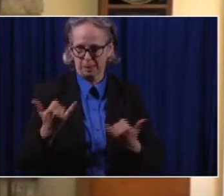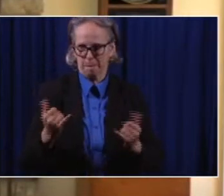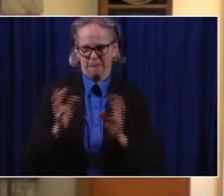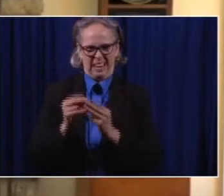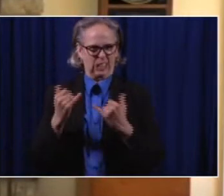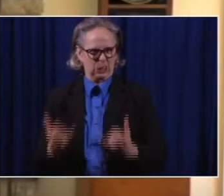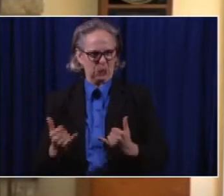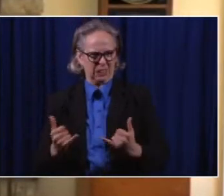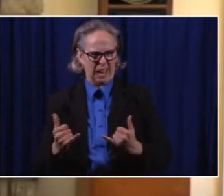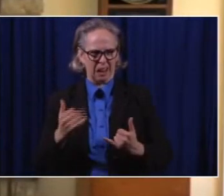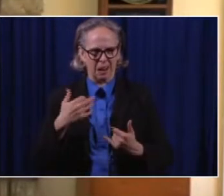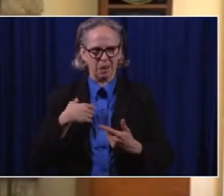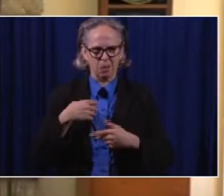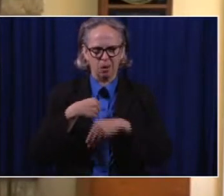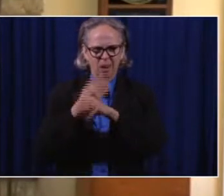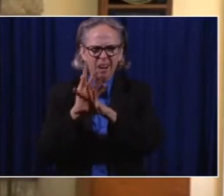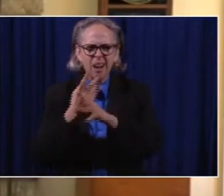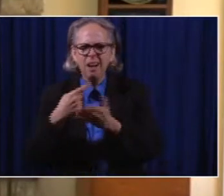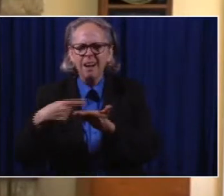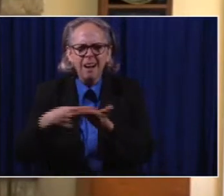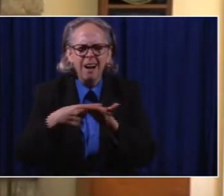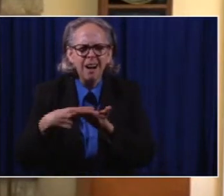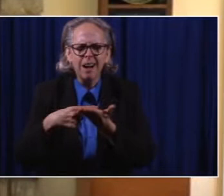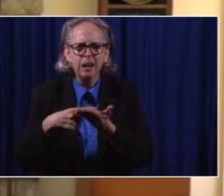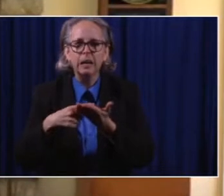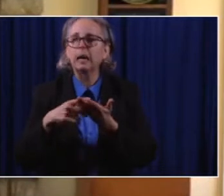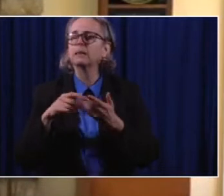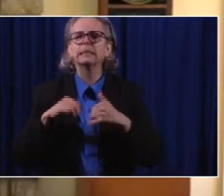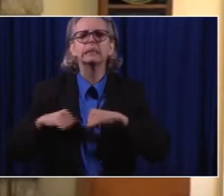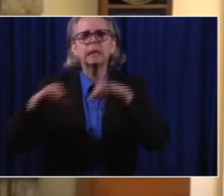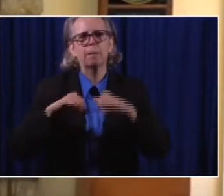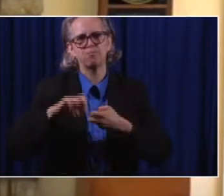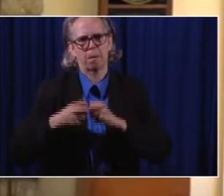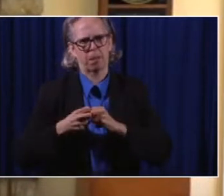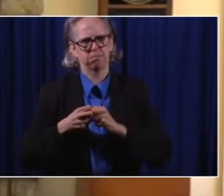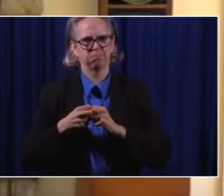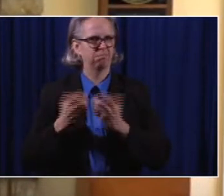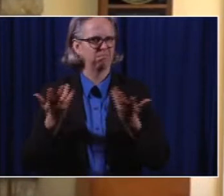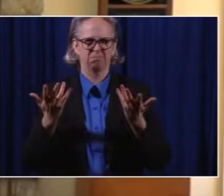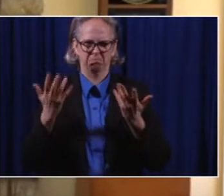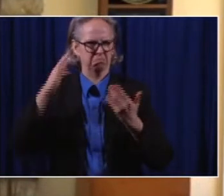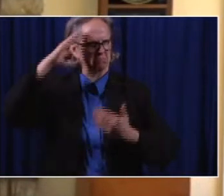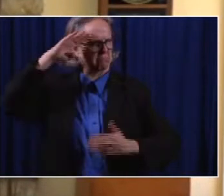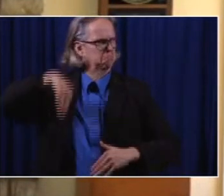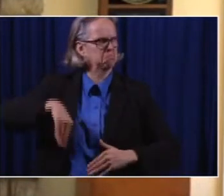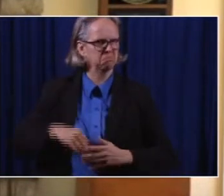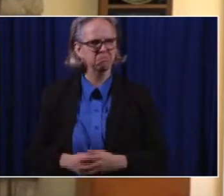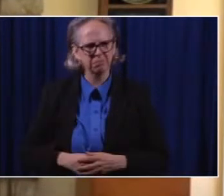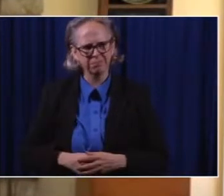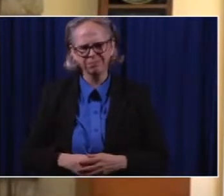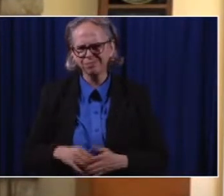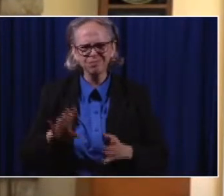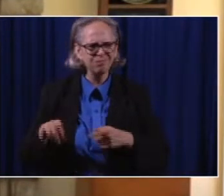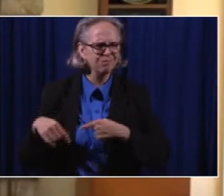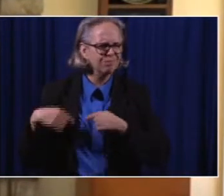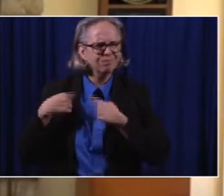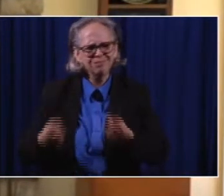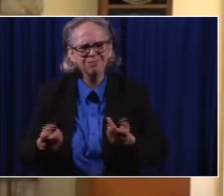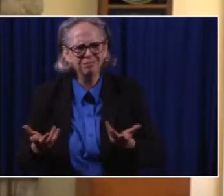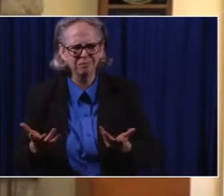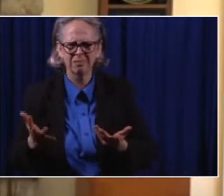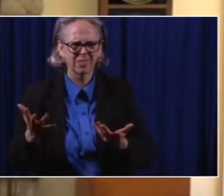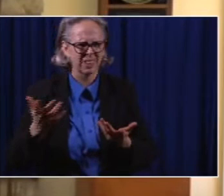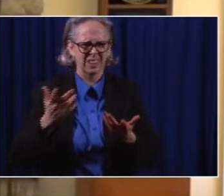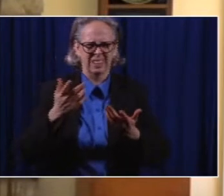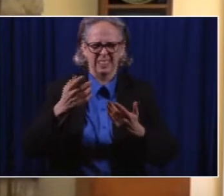all facing the same issue. In the past, some of our states have been hotter than others. Now,